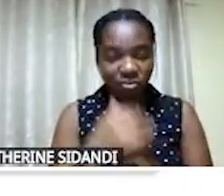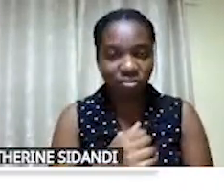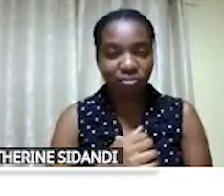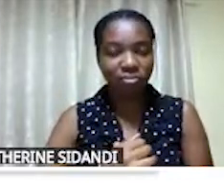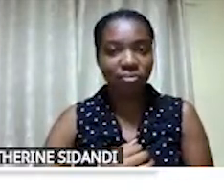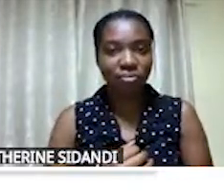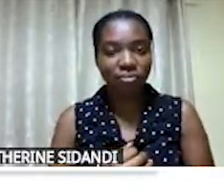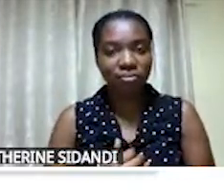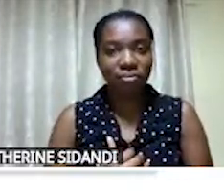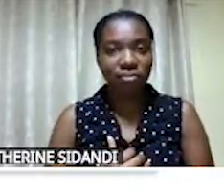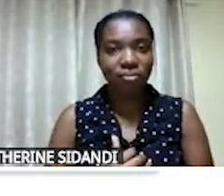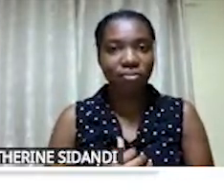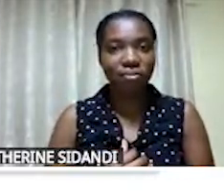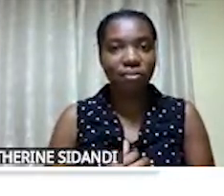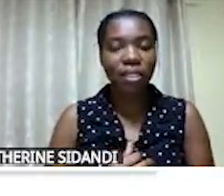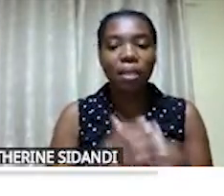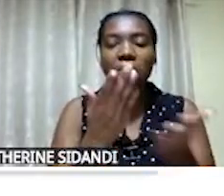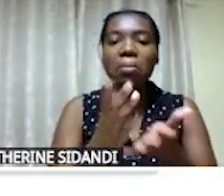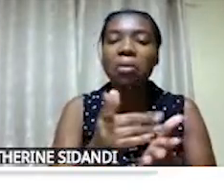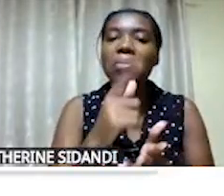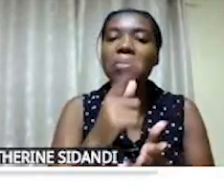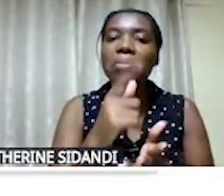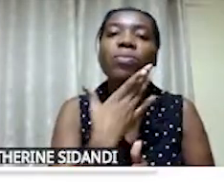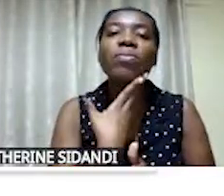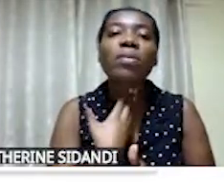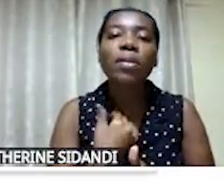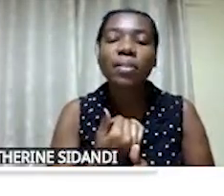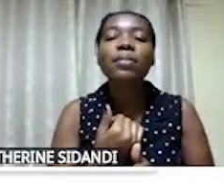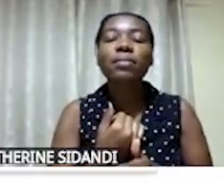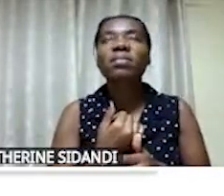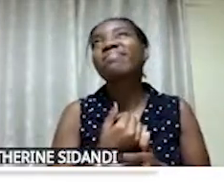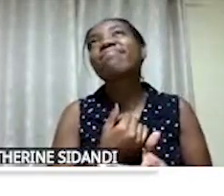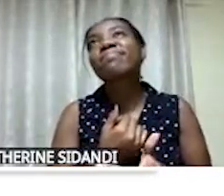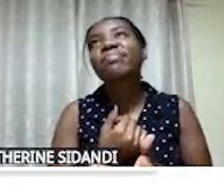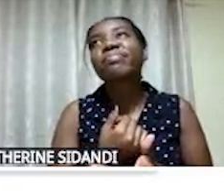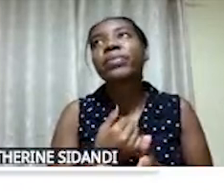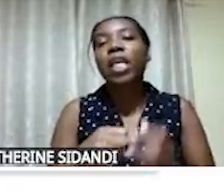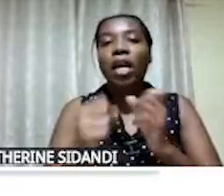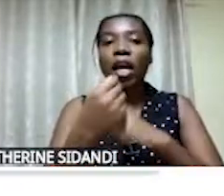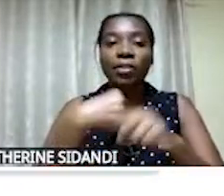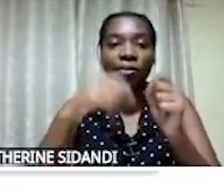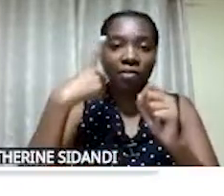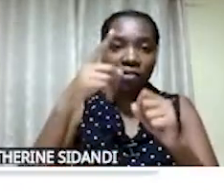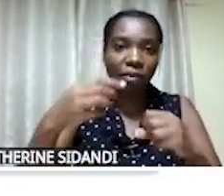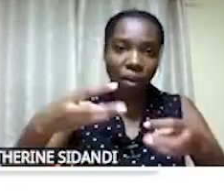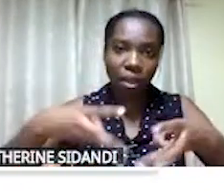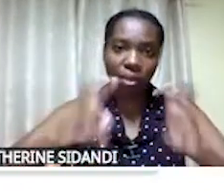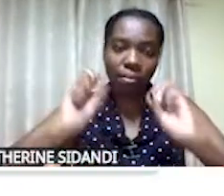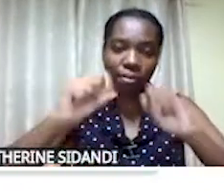you might not want to. It's the actions of the strategy that you need to